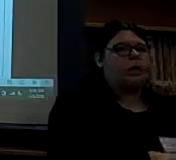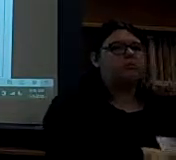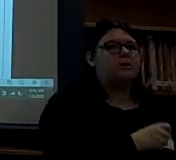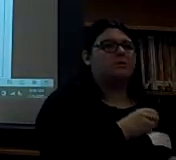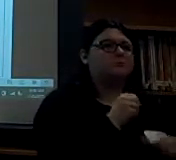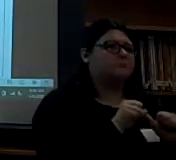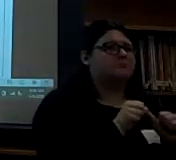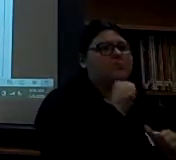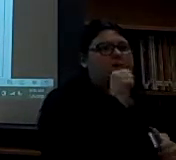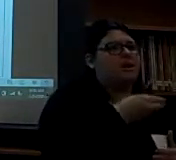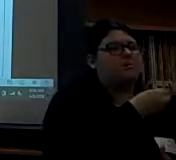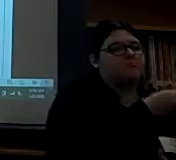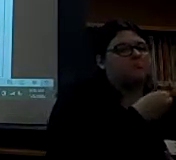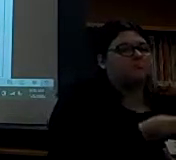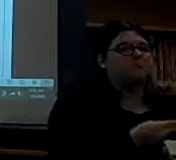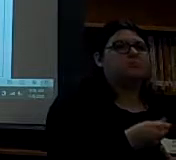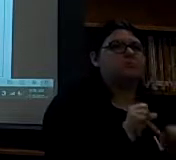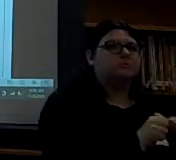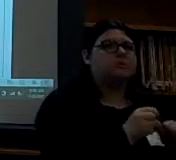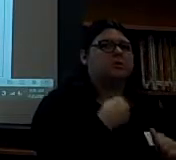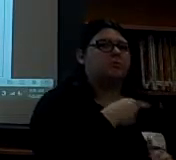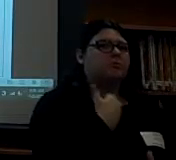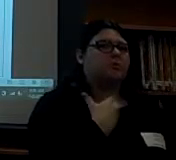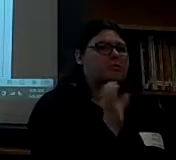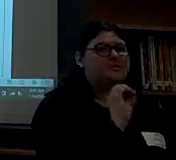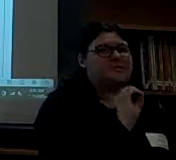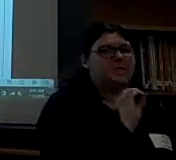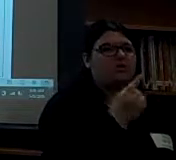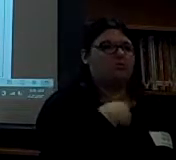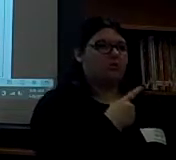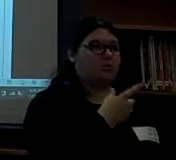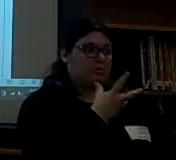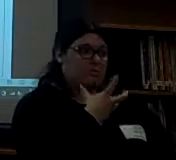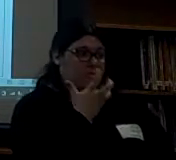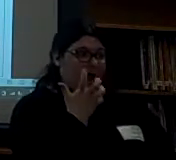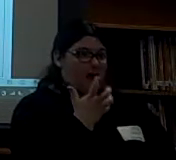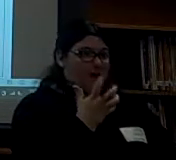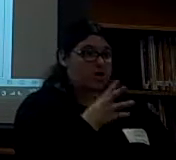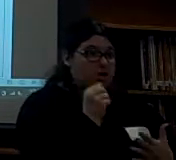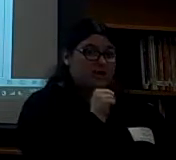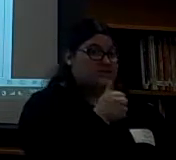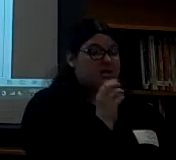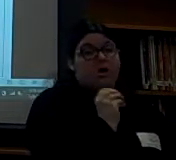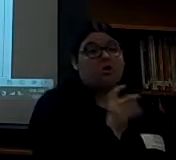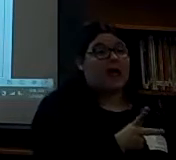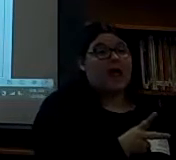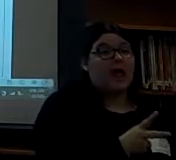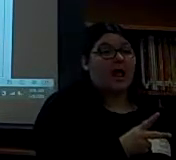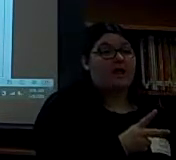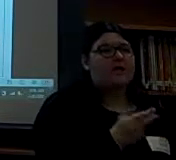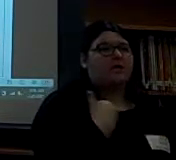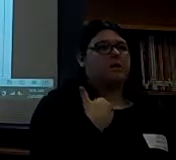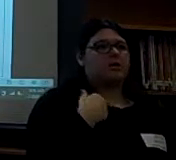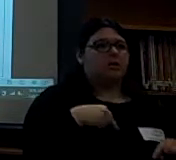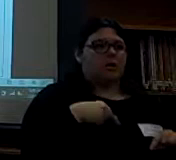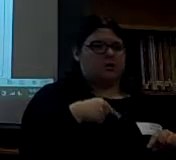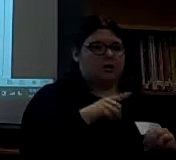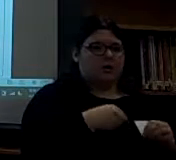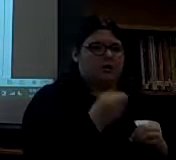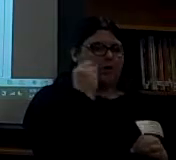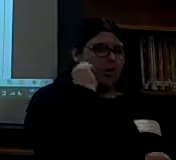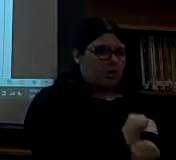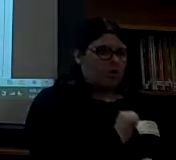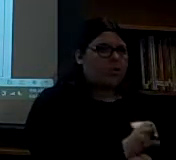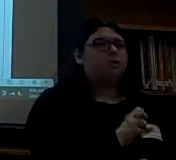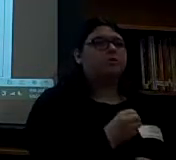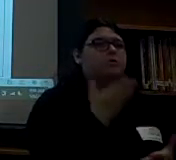to not turn it in, they continue to get zeros, then we get mad at them. What they're learning is it's not okay. Then they get this anxiety over homework. So